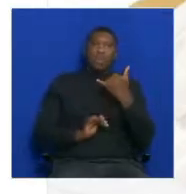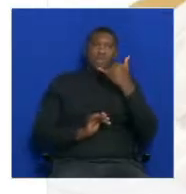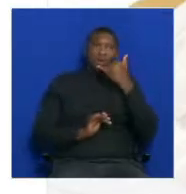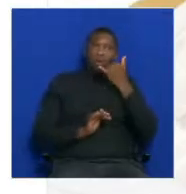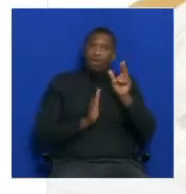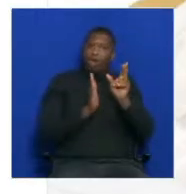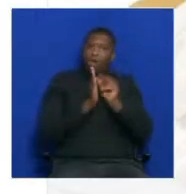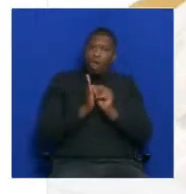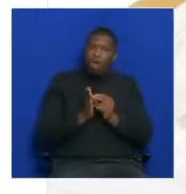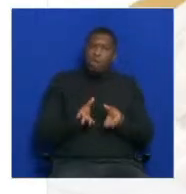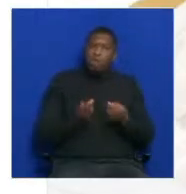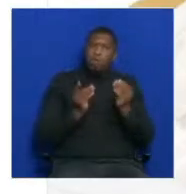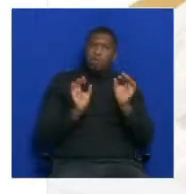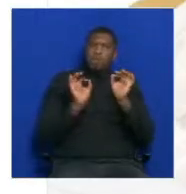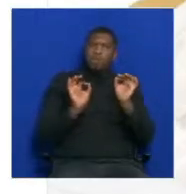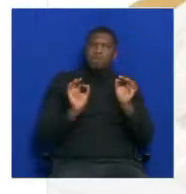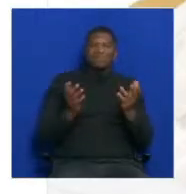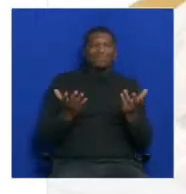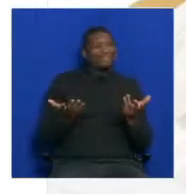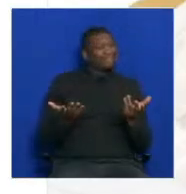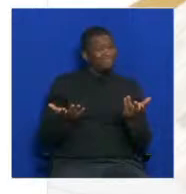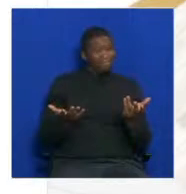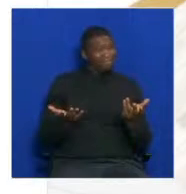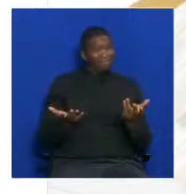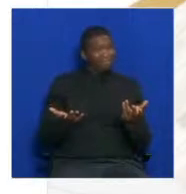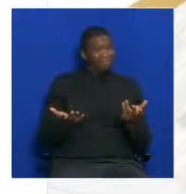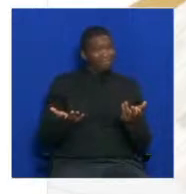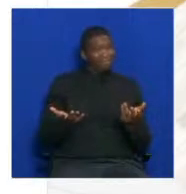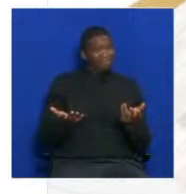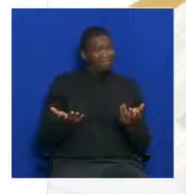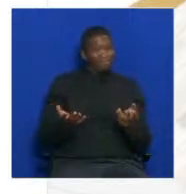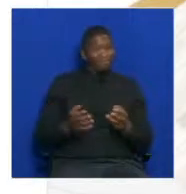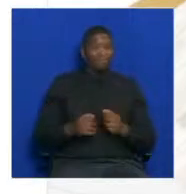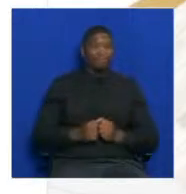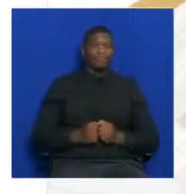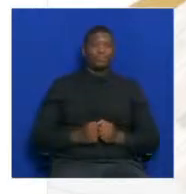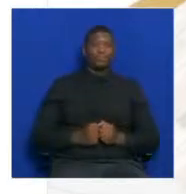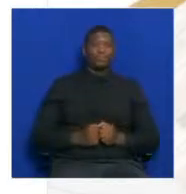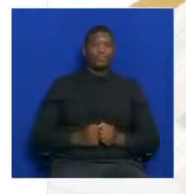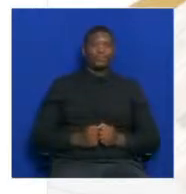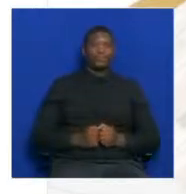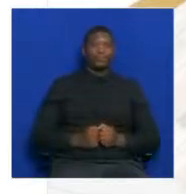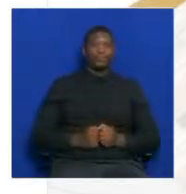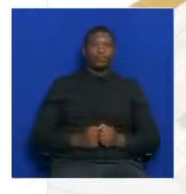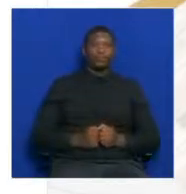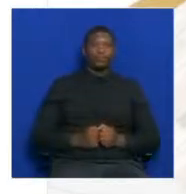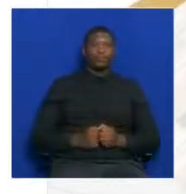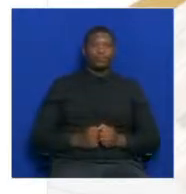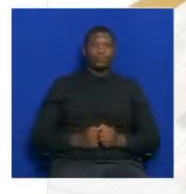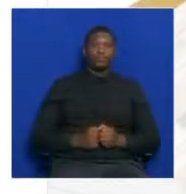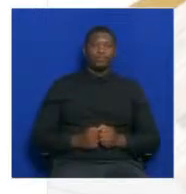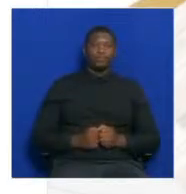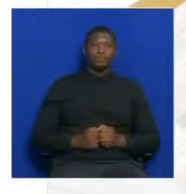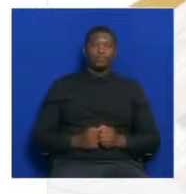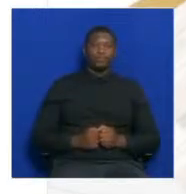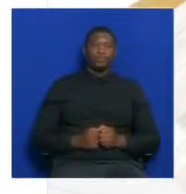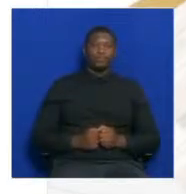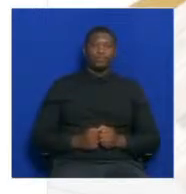the ID phone to confirm that the call was indeed made to her.